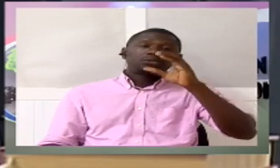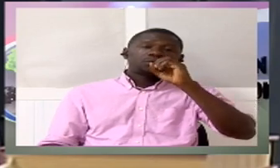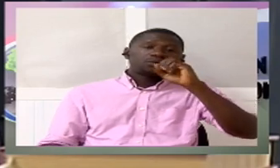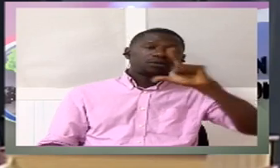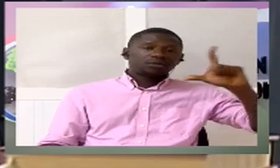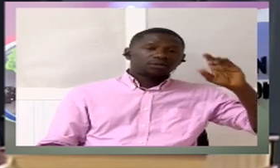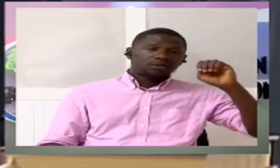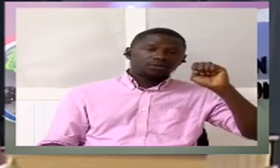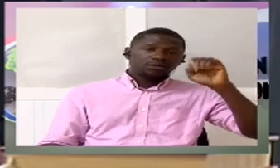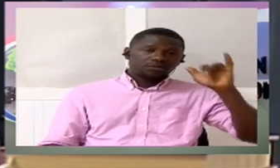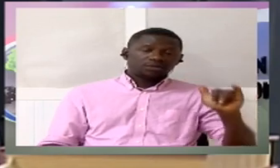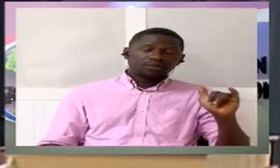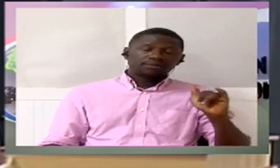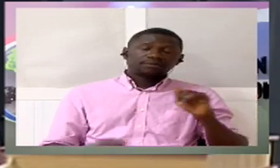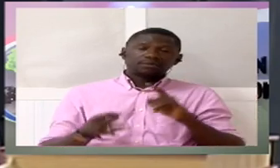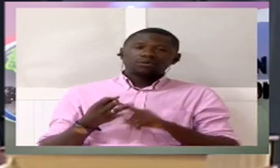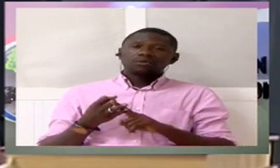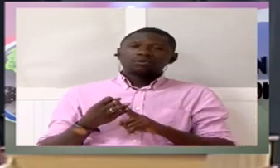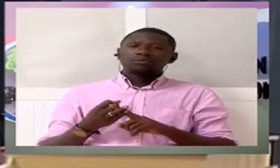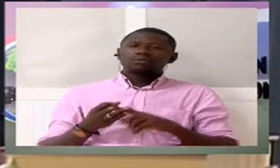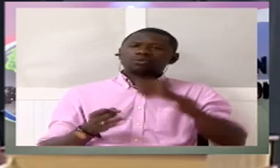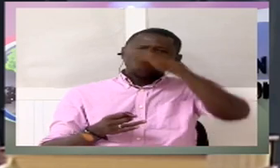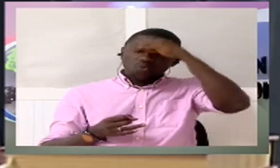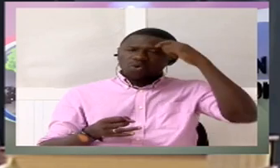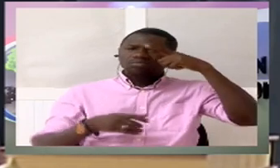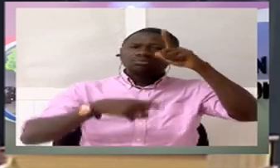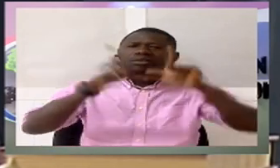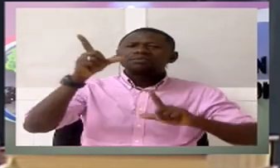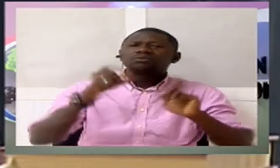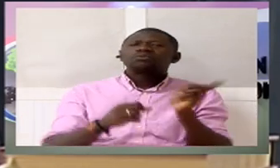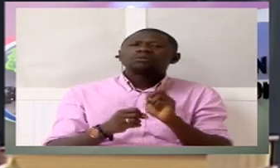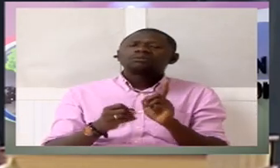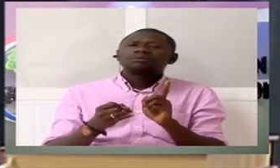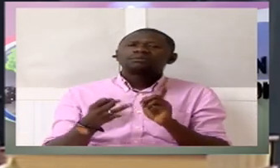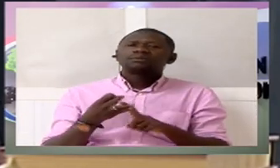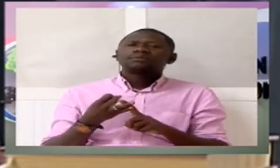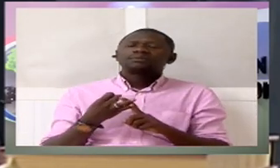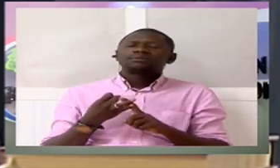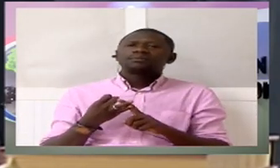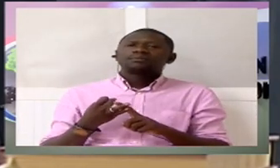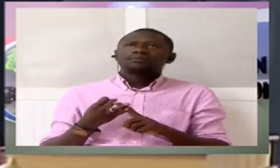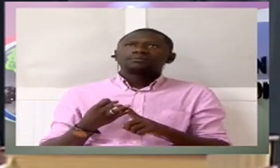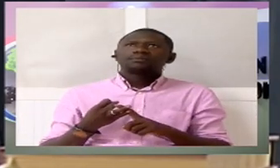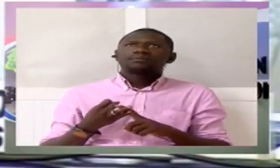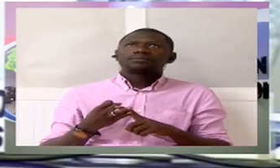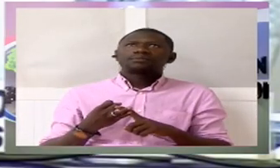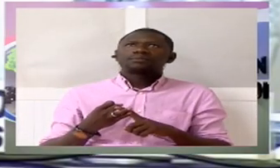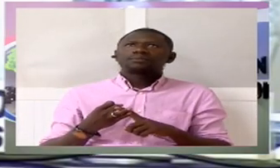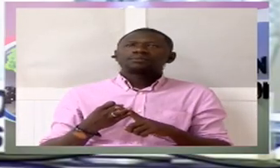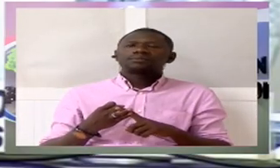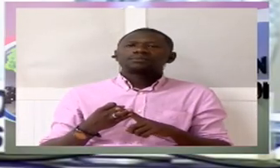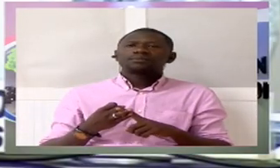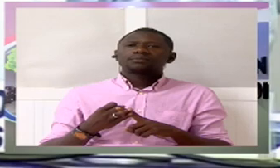Kole. What was his position? Ala makamu munu muneti otembo palazo membablo. Amantara